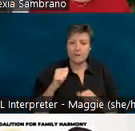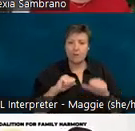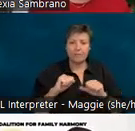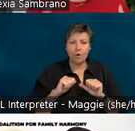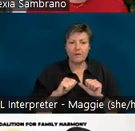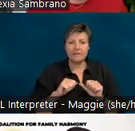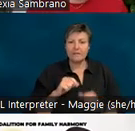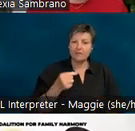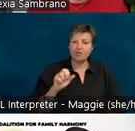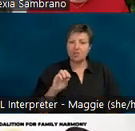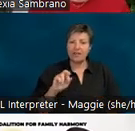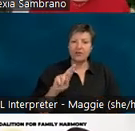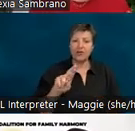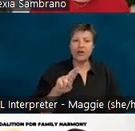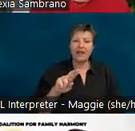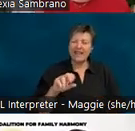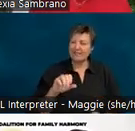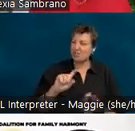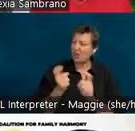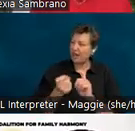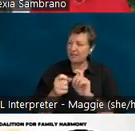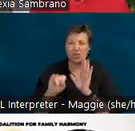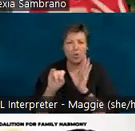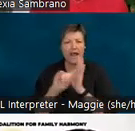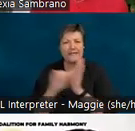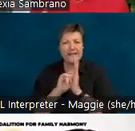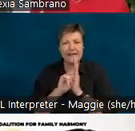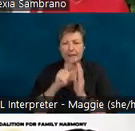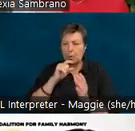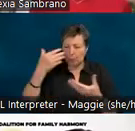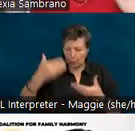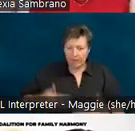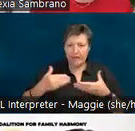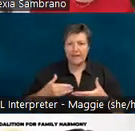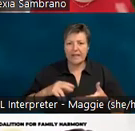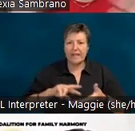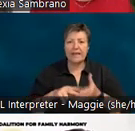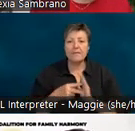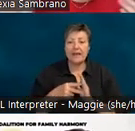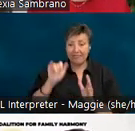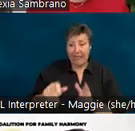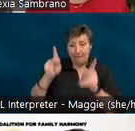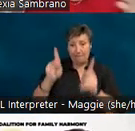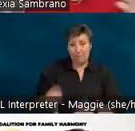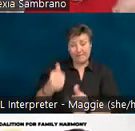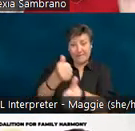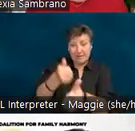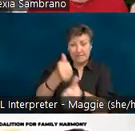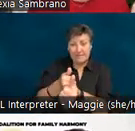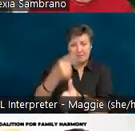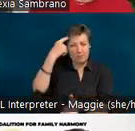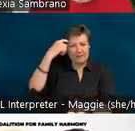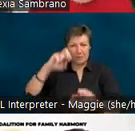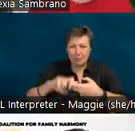their identity and personhood. And it, implied that the individual was mentally disordered and in need of treatment, in need of a